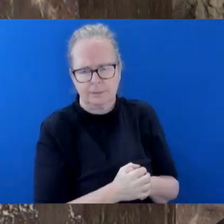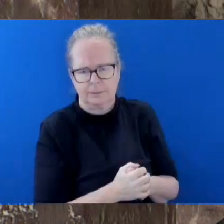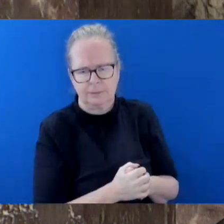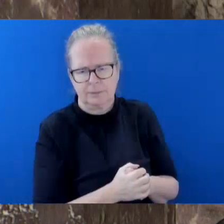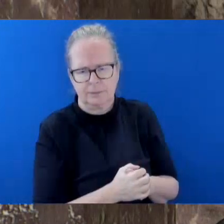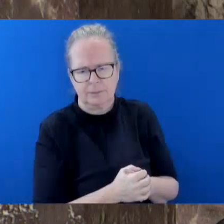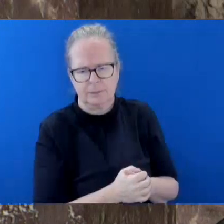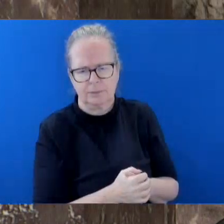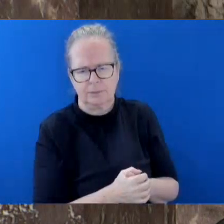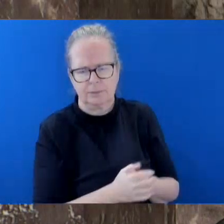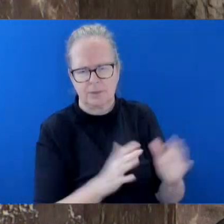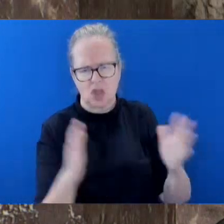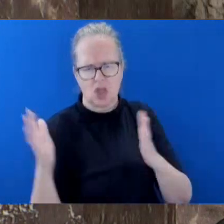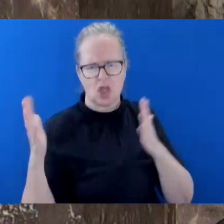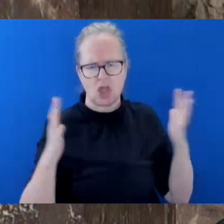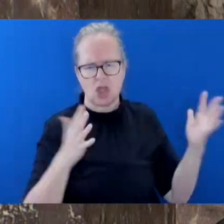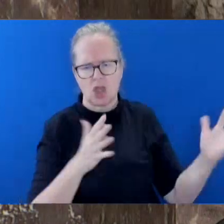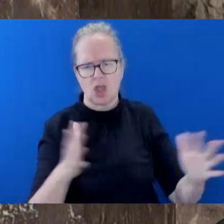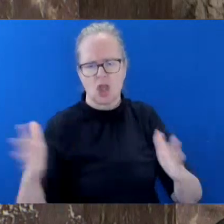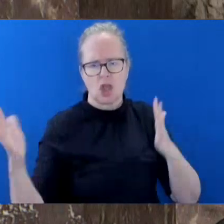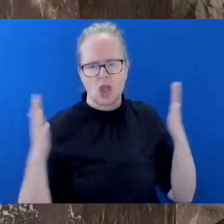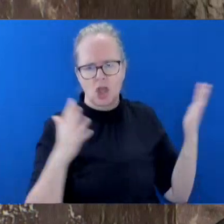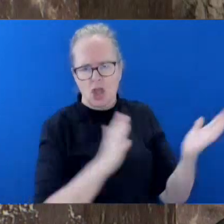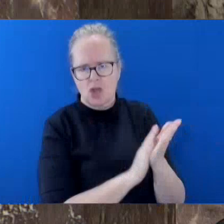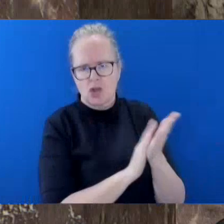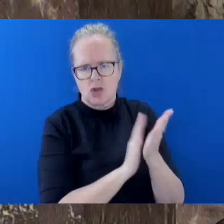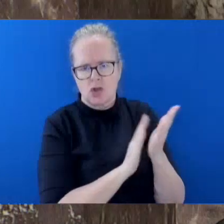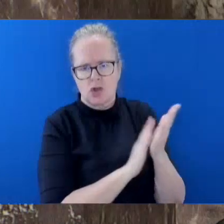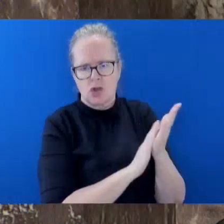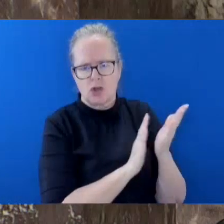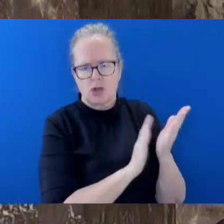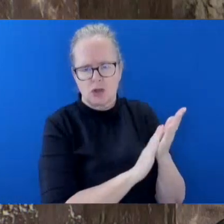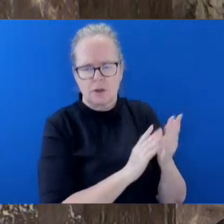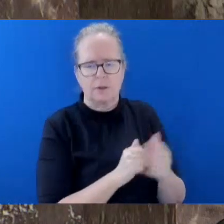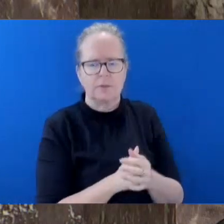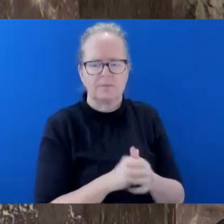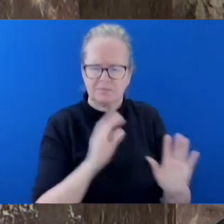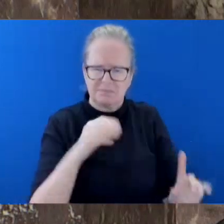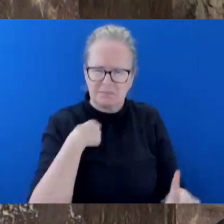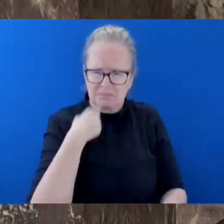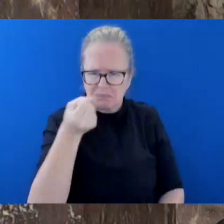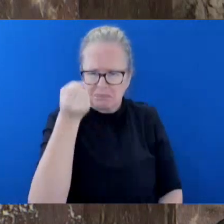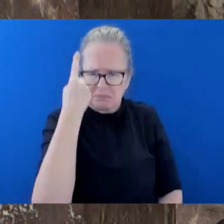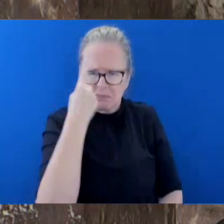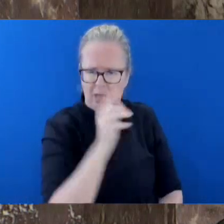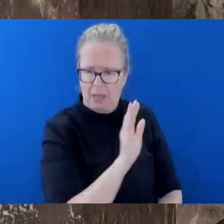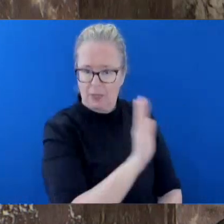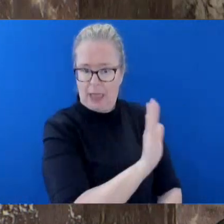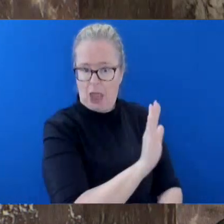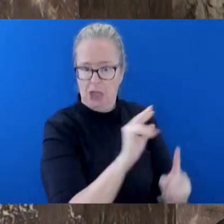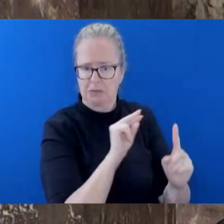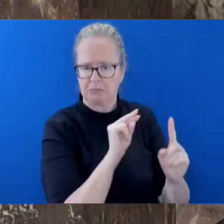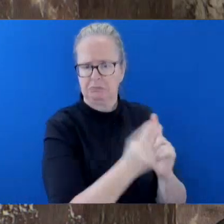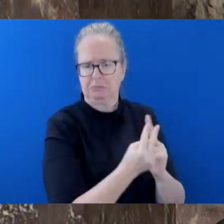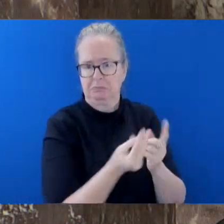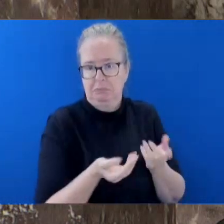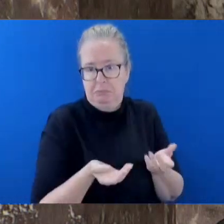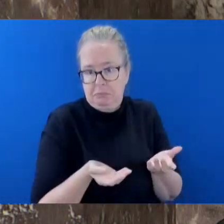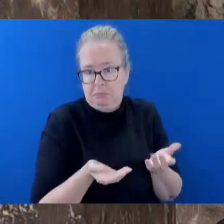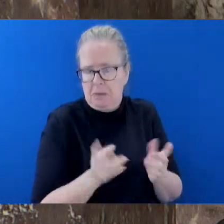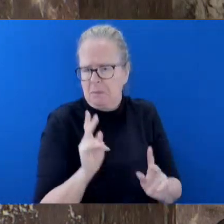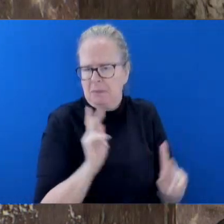I don't understand what world the opposition is living in right now. People are struggling with many things in their